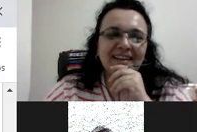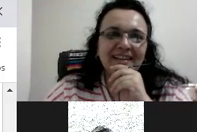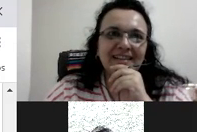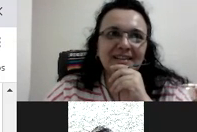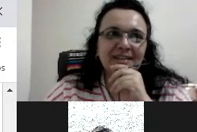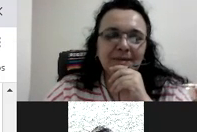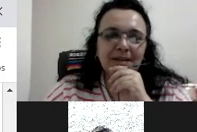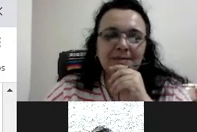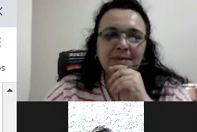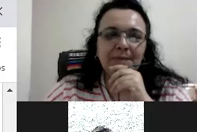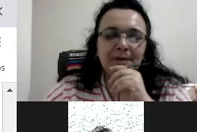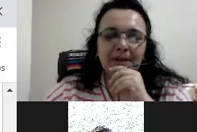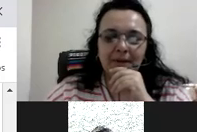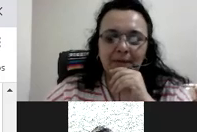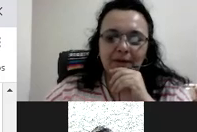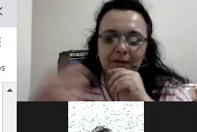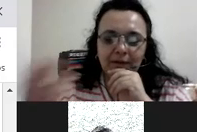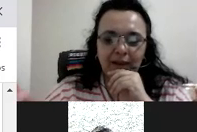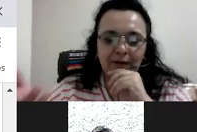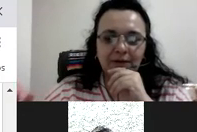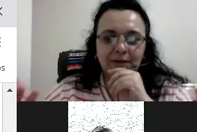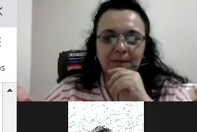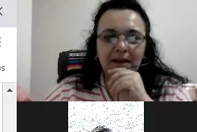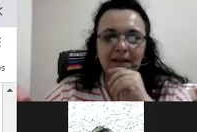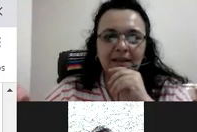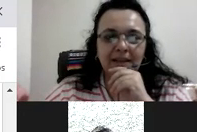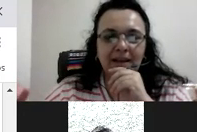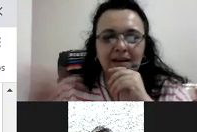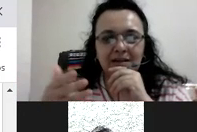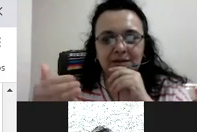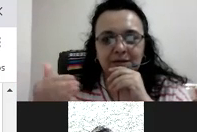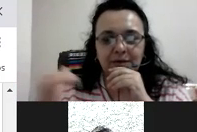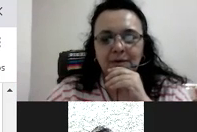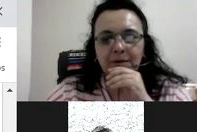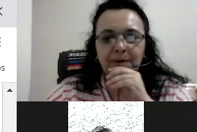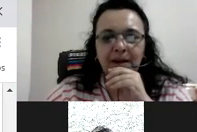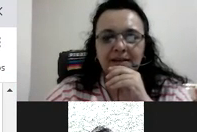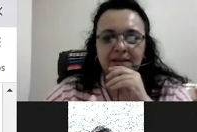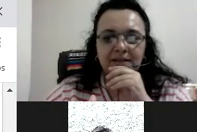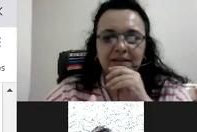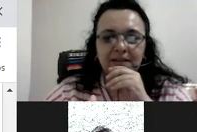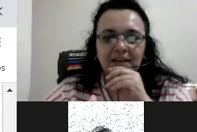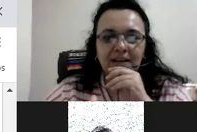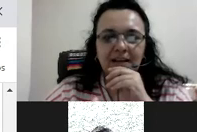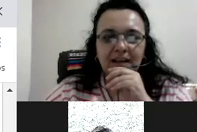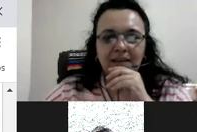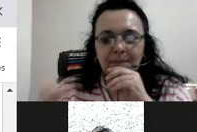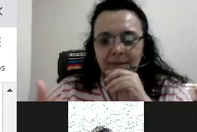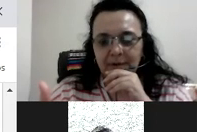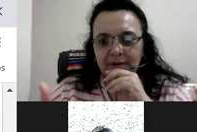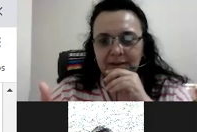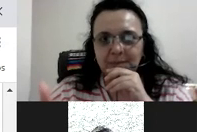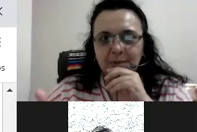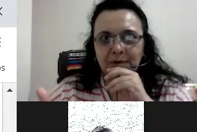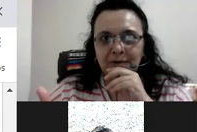because sometimes people, when they go to the market, they ask for lower prices, and the